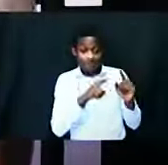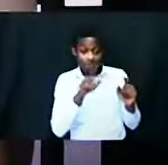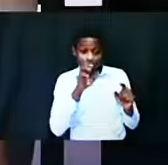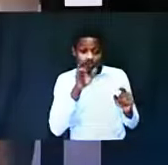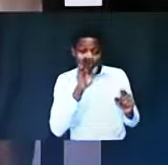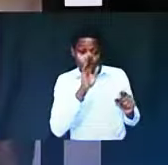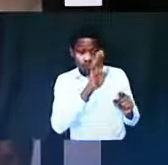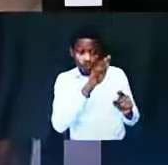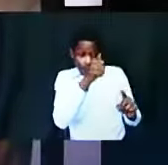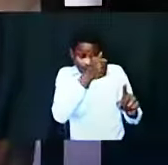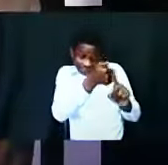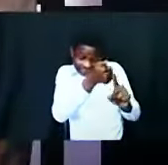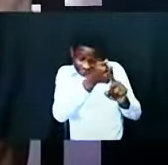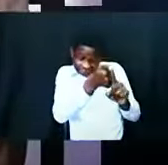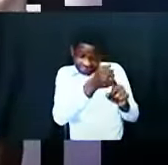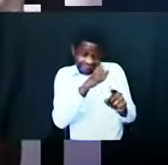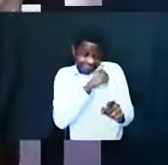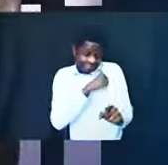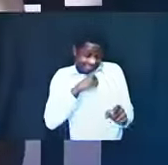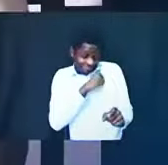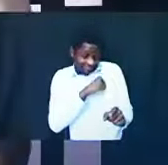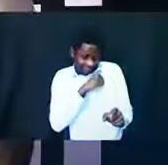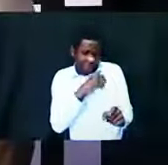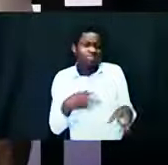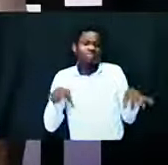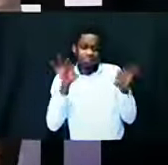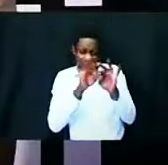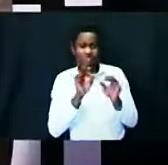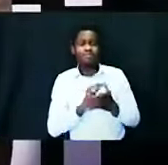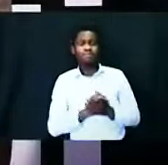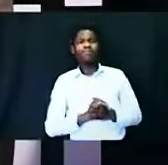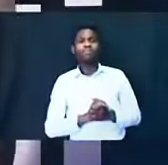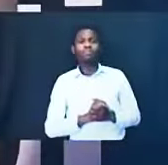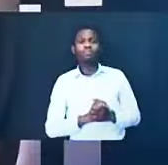ye wo no bebre so nemo woni ye a wo beye no echi.